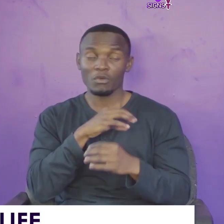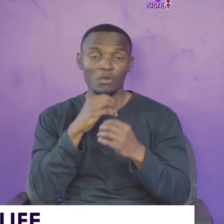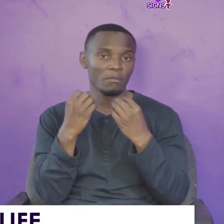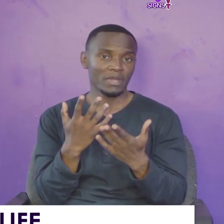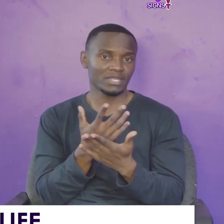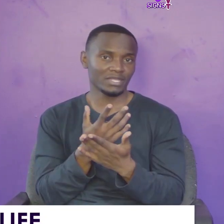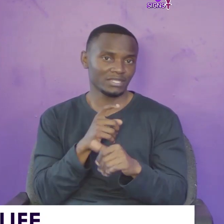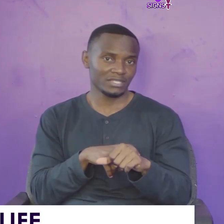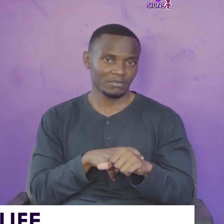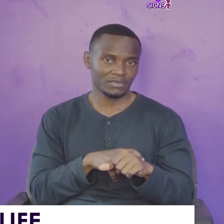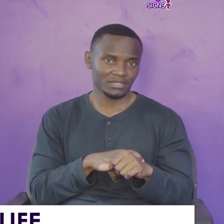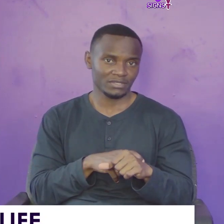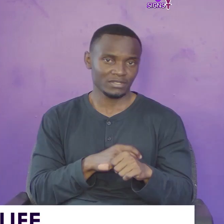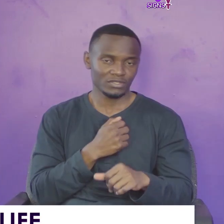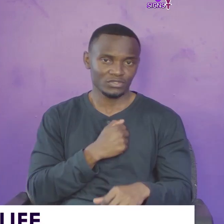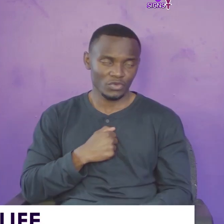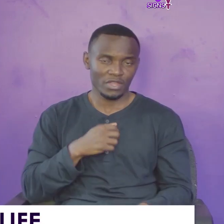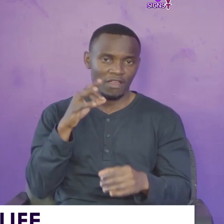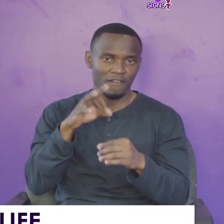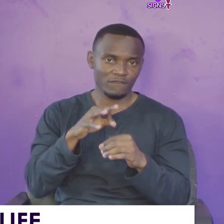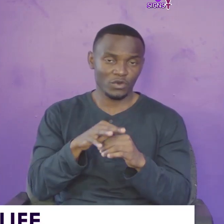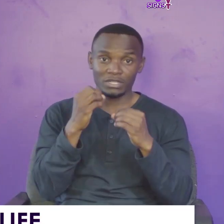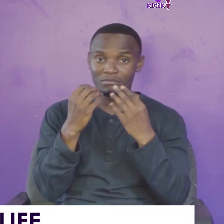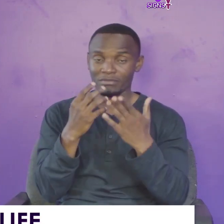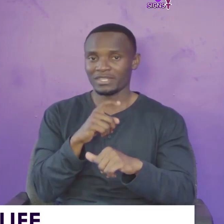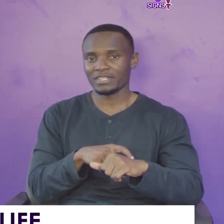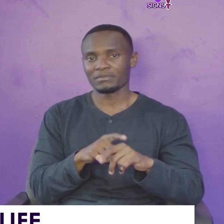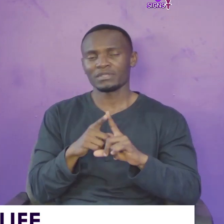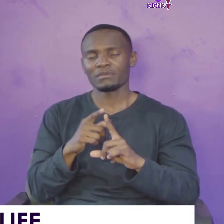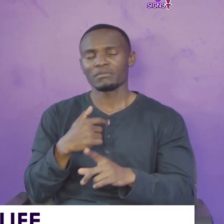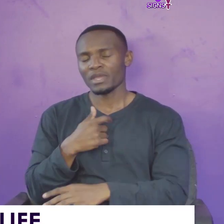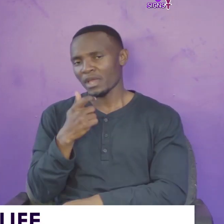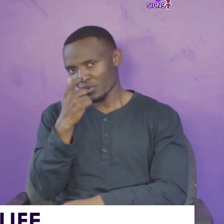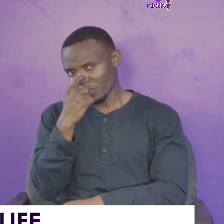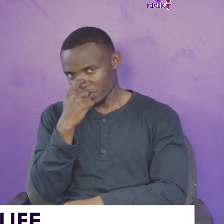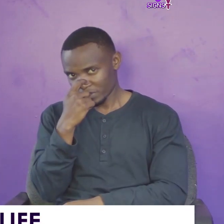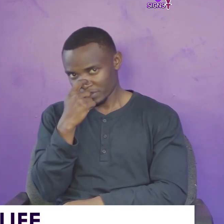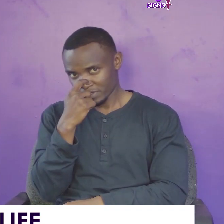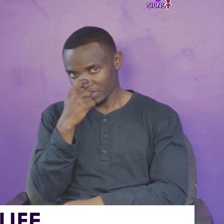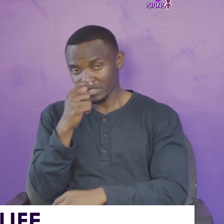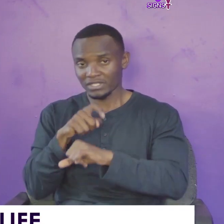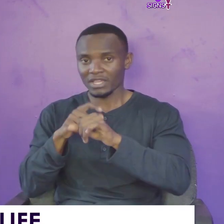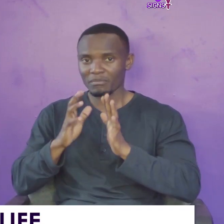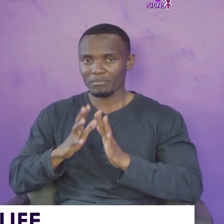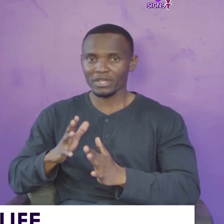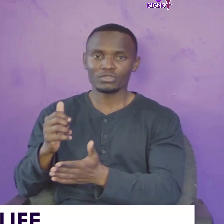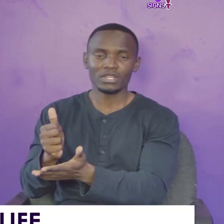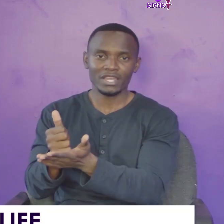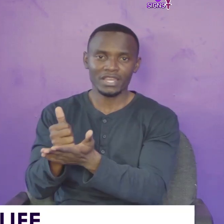wish a time comes when the person who is helping me to vote is made to swear. Next time I'll go with you.